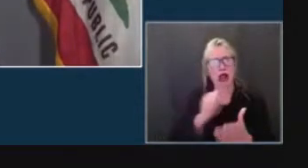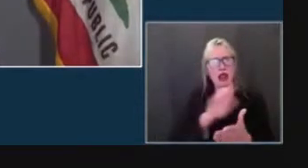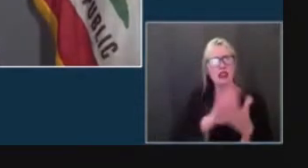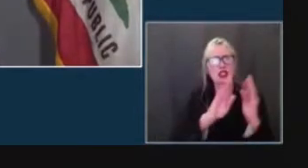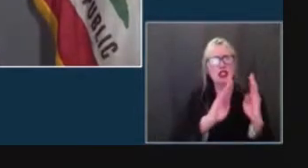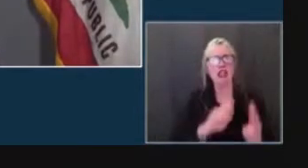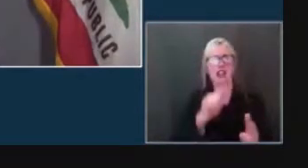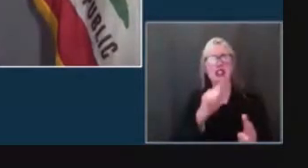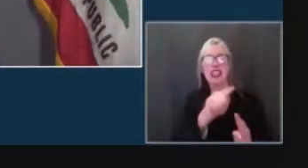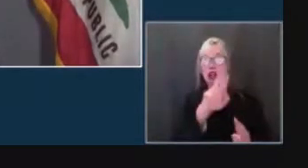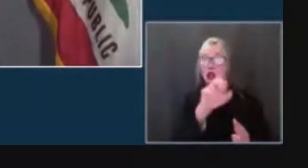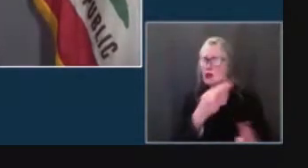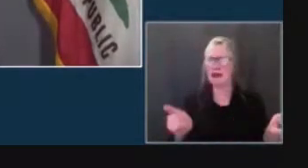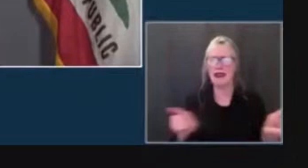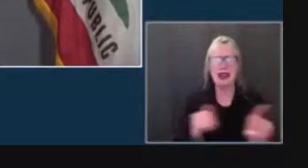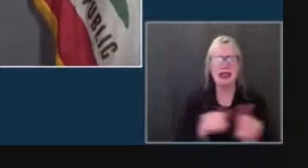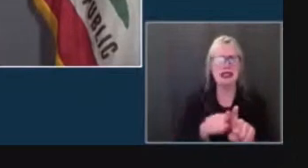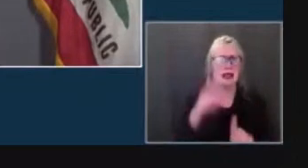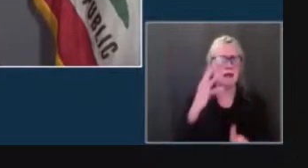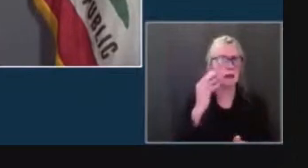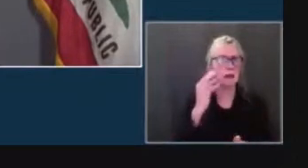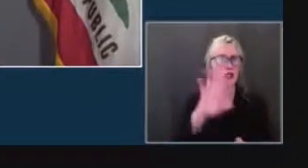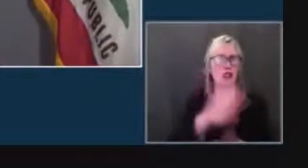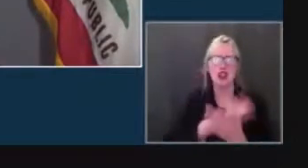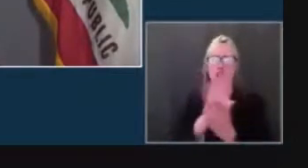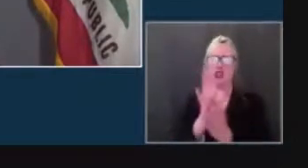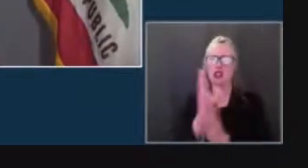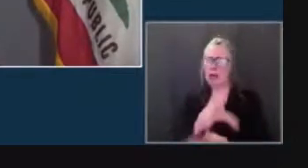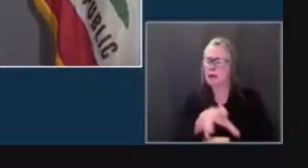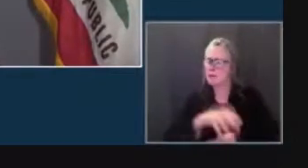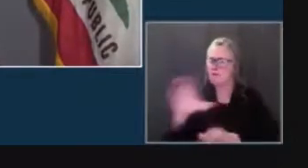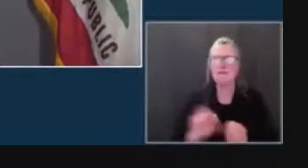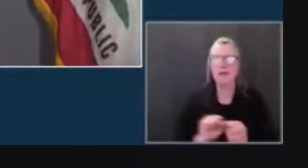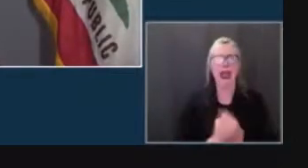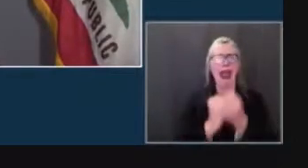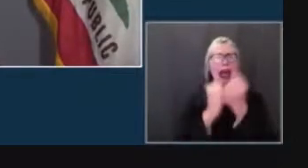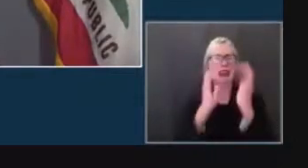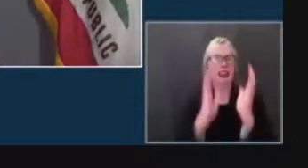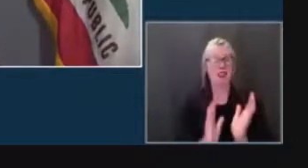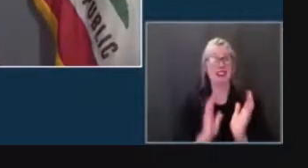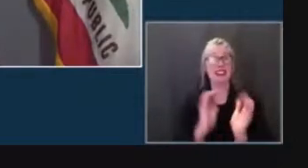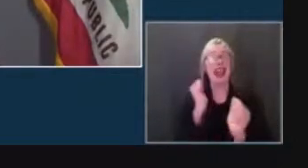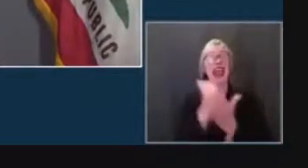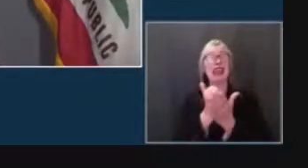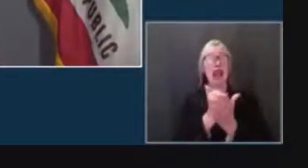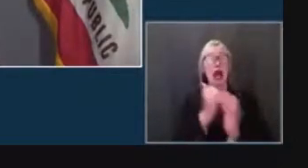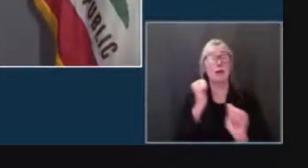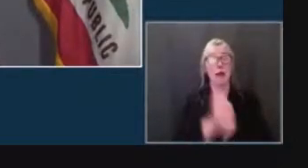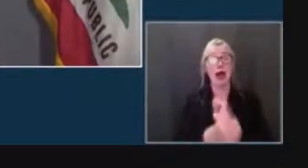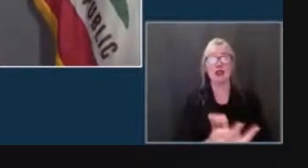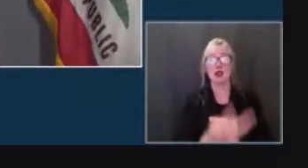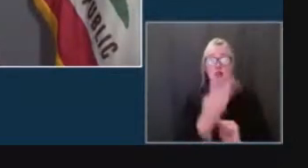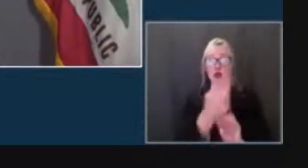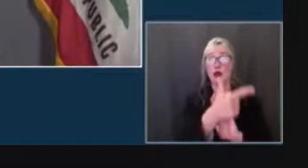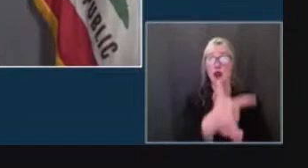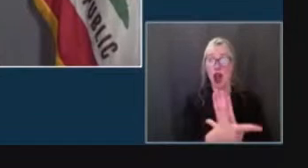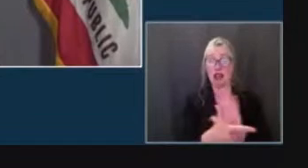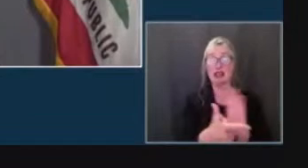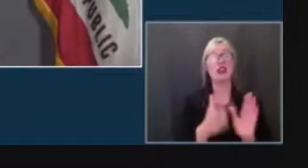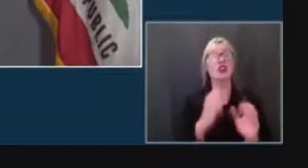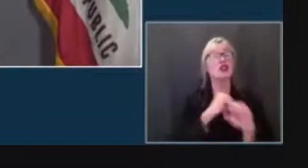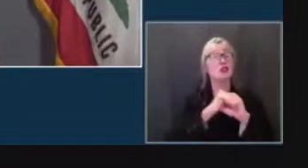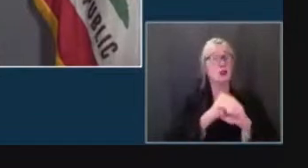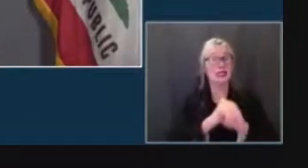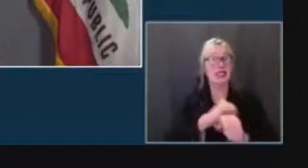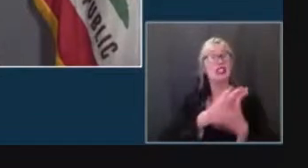the same thing, she became an activist and helped pass 2 landmark laws protecting janitors from sexual assault. Now she leads a team of